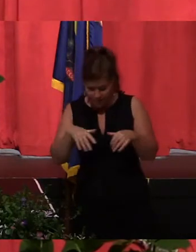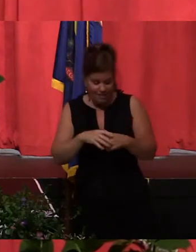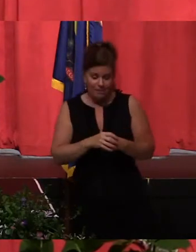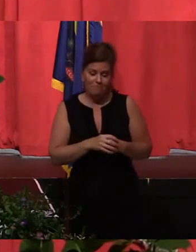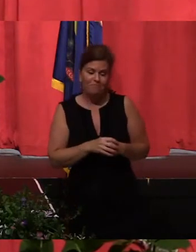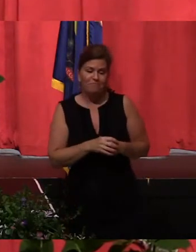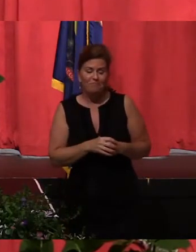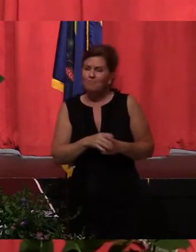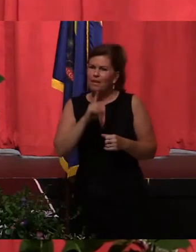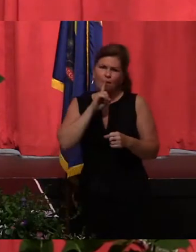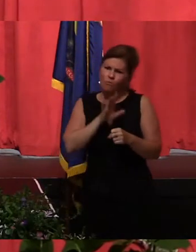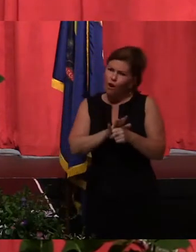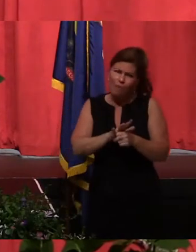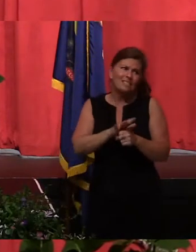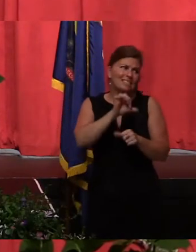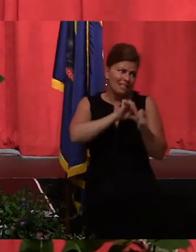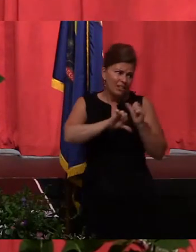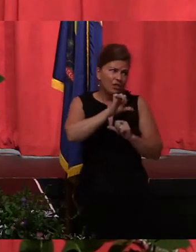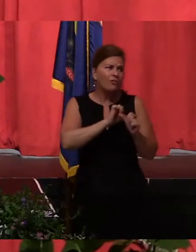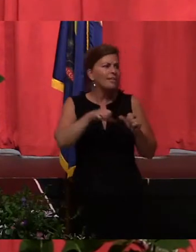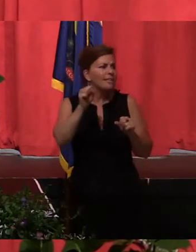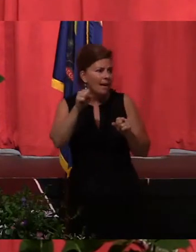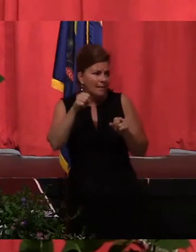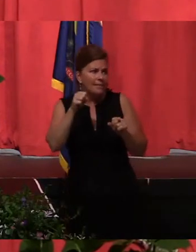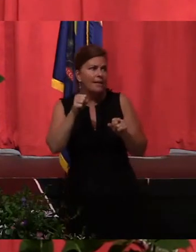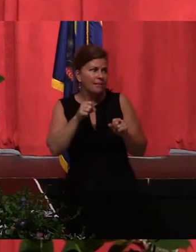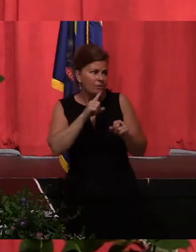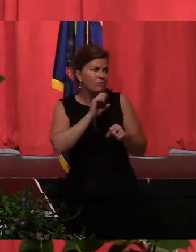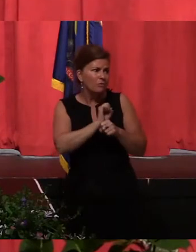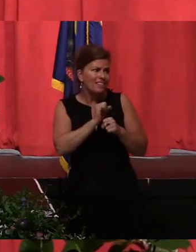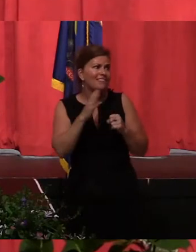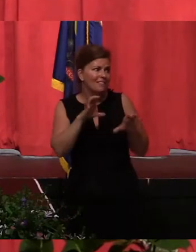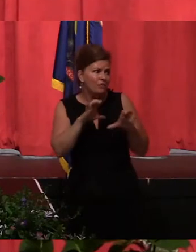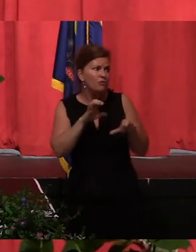phone, promising each other you would actually do it.